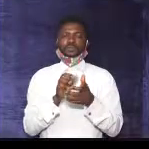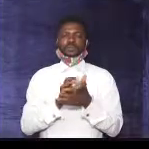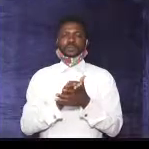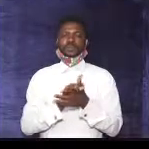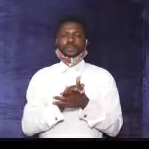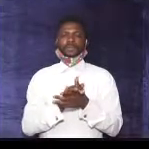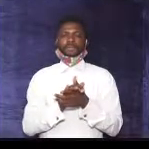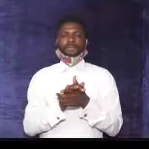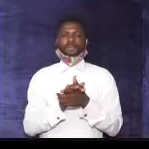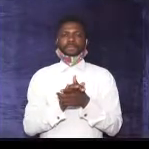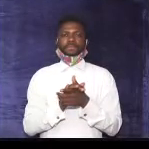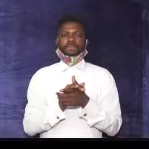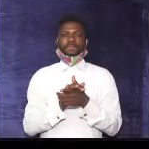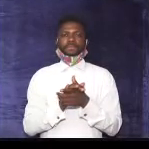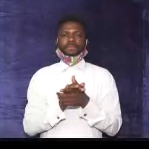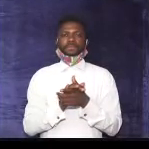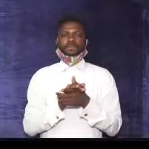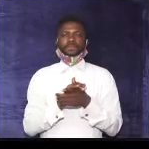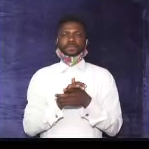done.